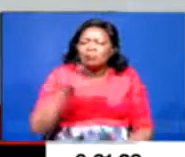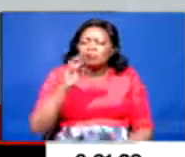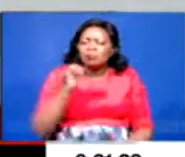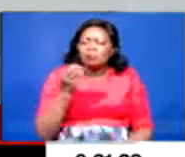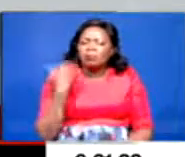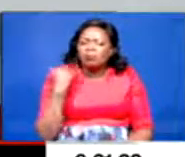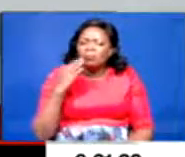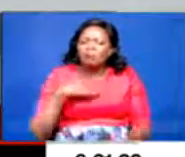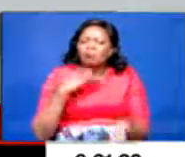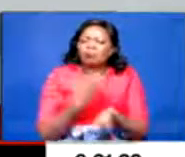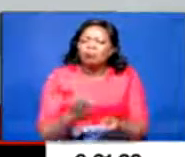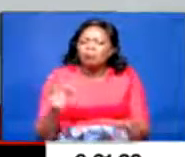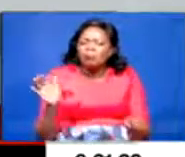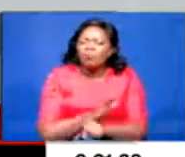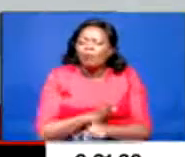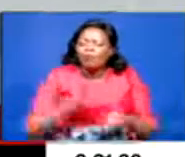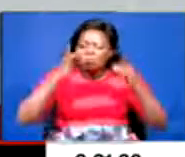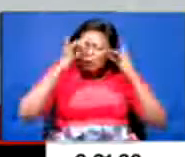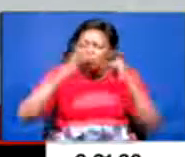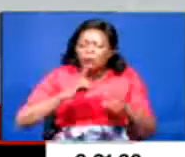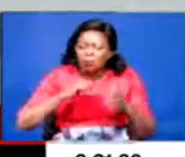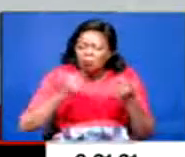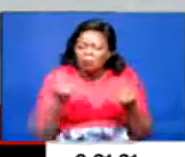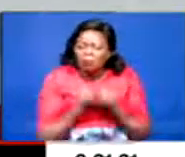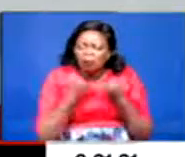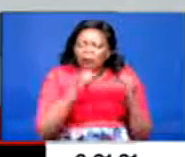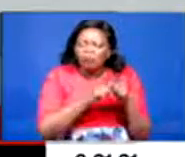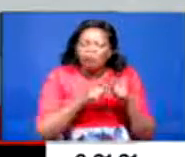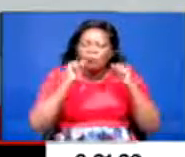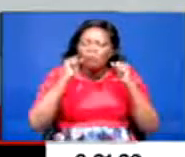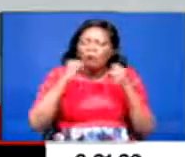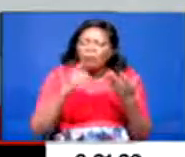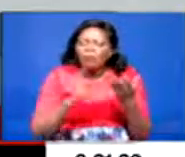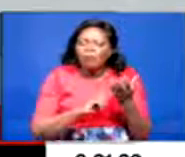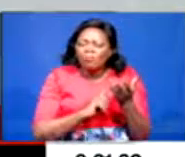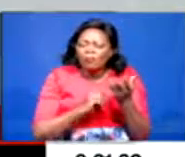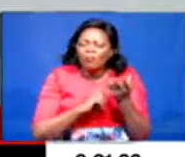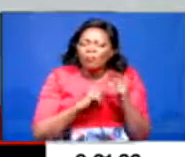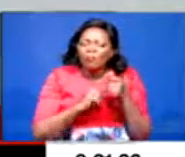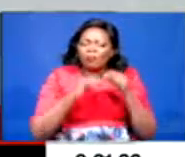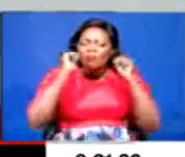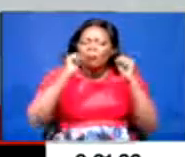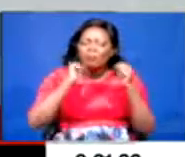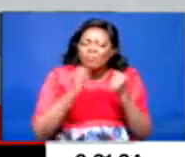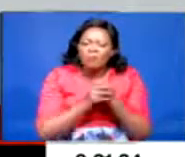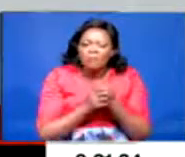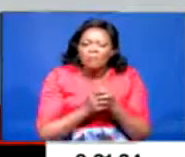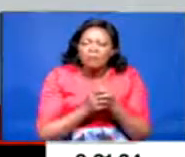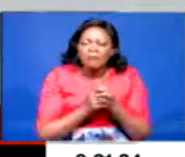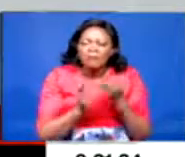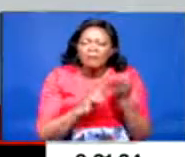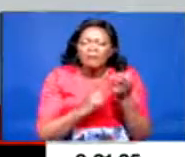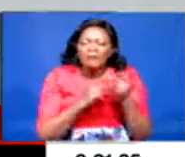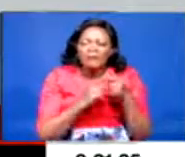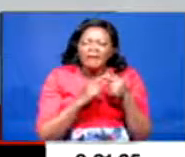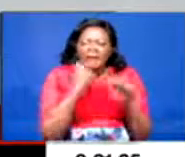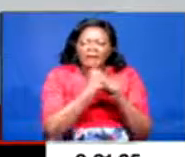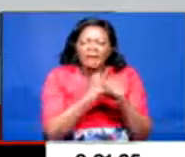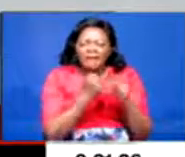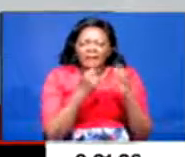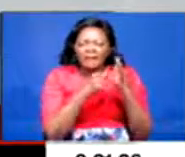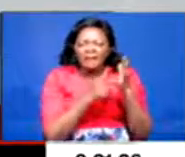powerful in making decisions on how the votes will happen, agreeing on how we'll count. Yeah. Can we agree we leave the boxes here, we go and have dinner, then we come back and count? But